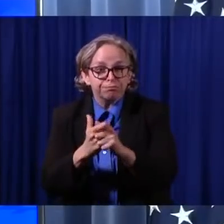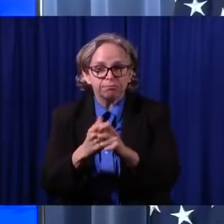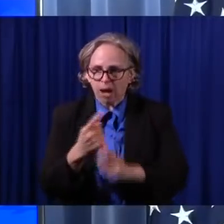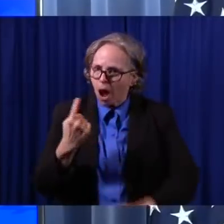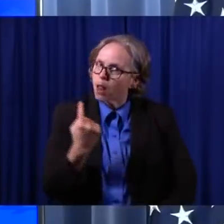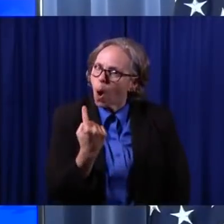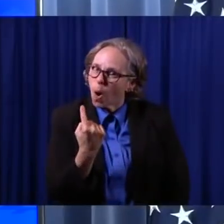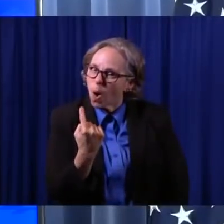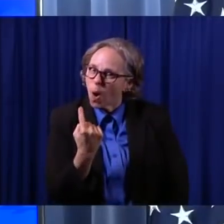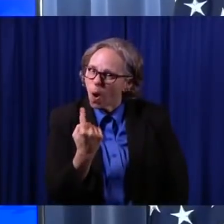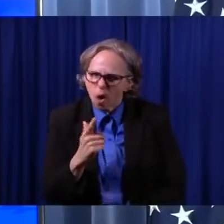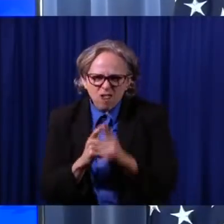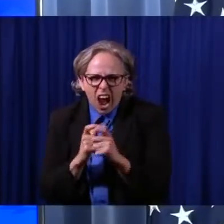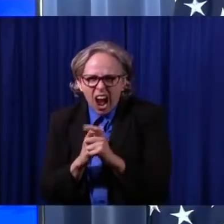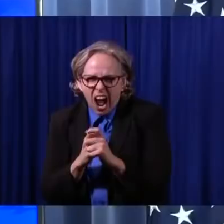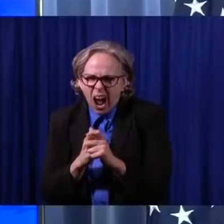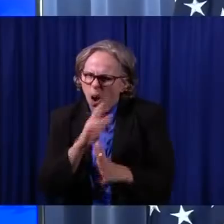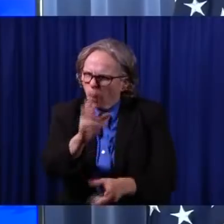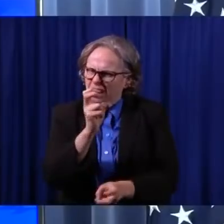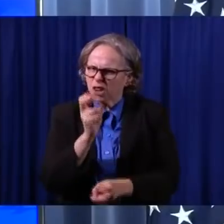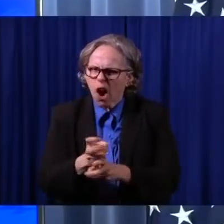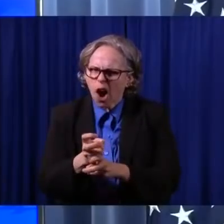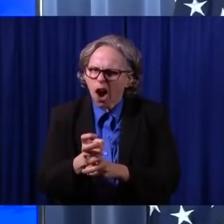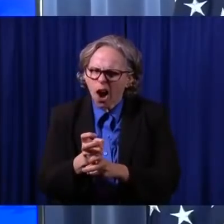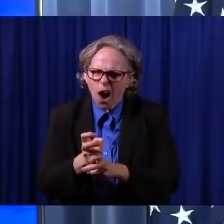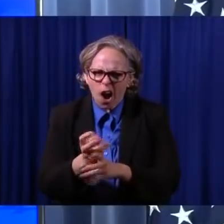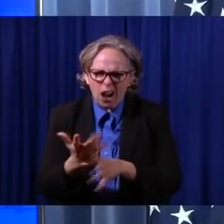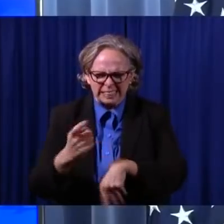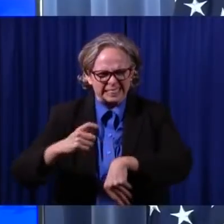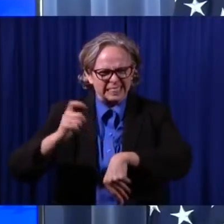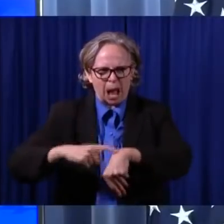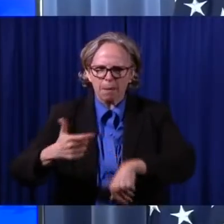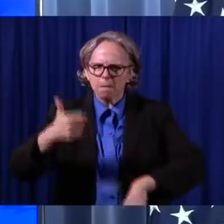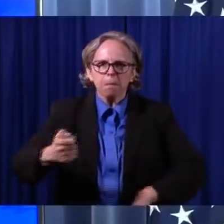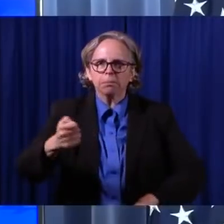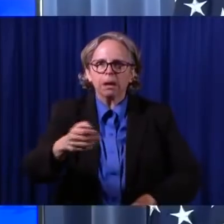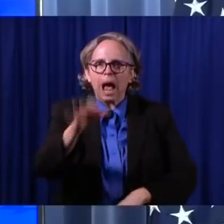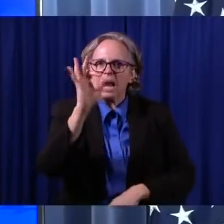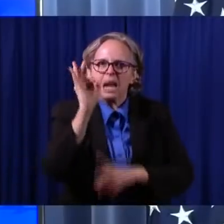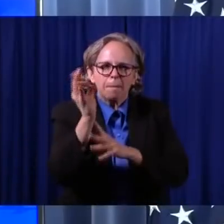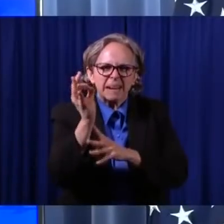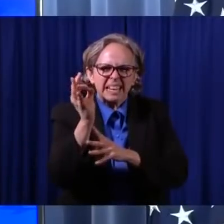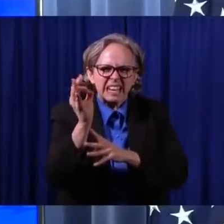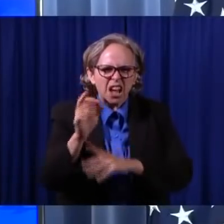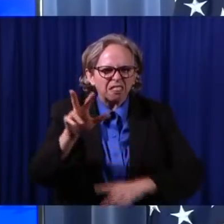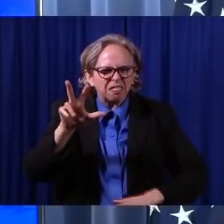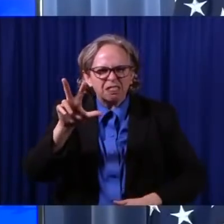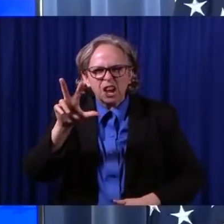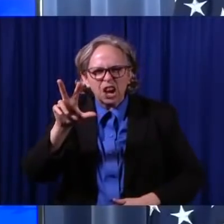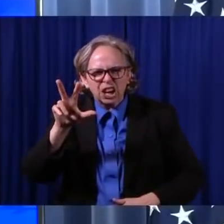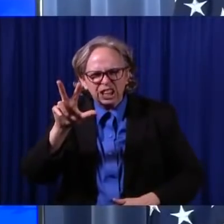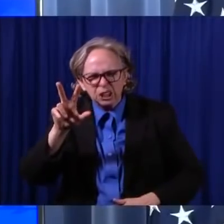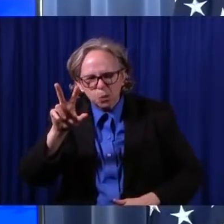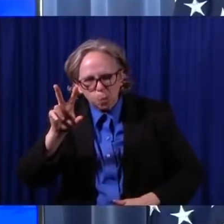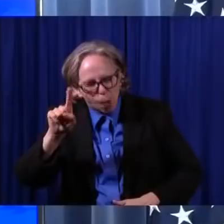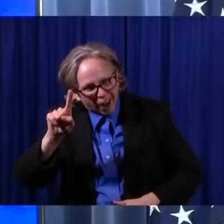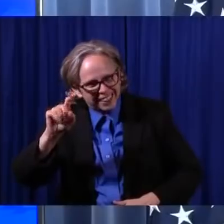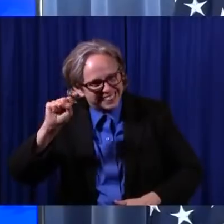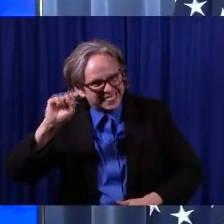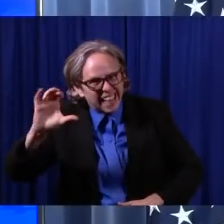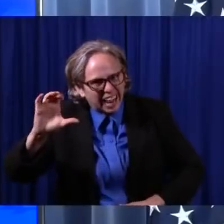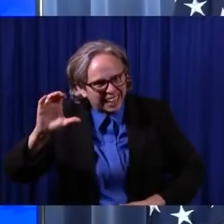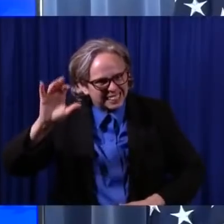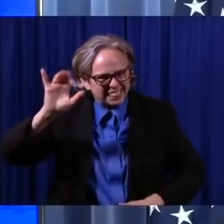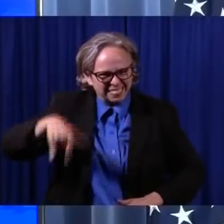Brian's time was 9 minutes, 31 seconds, 24, 9:31:24,